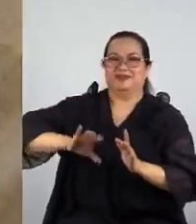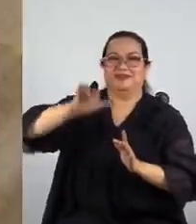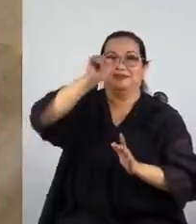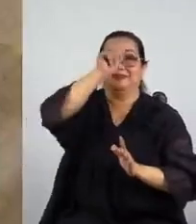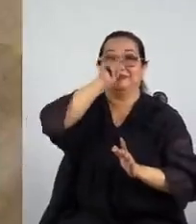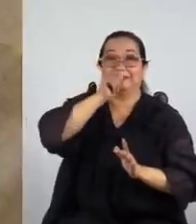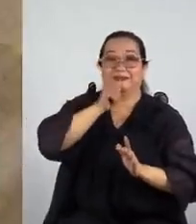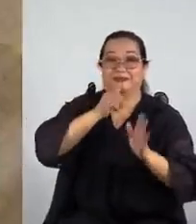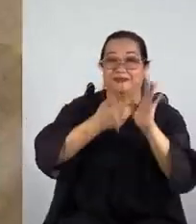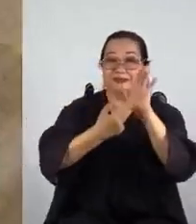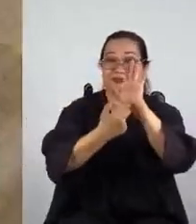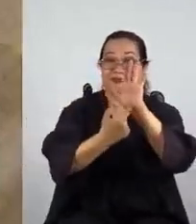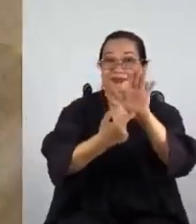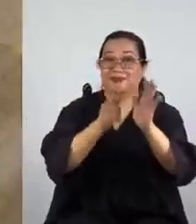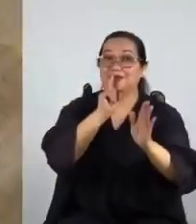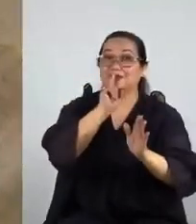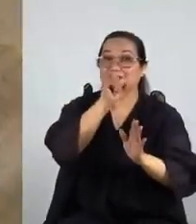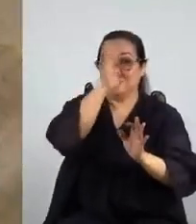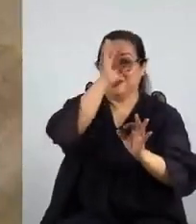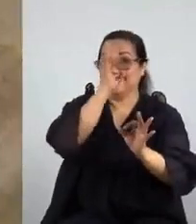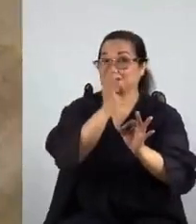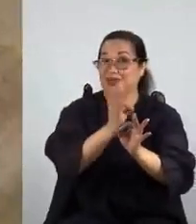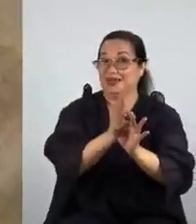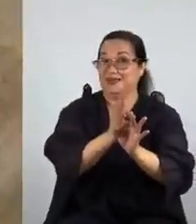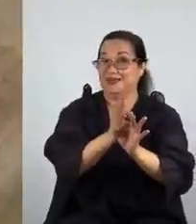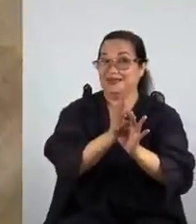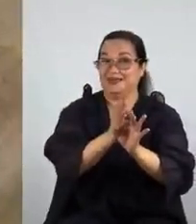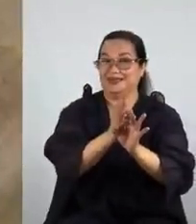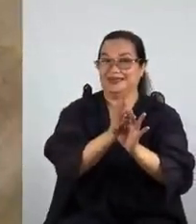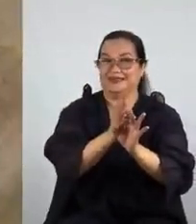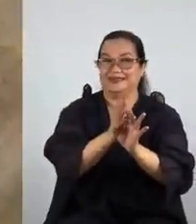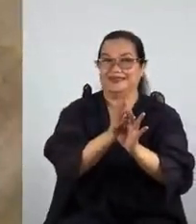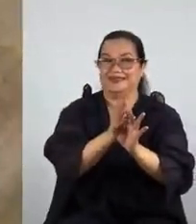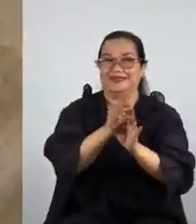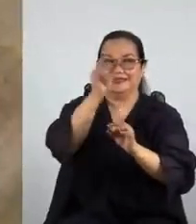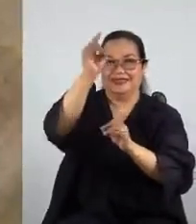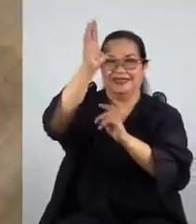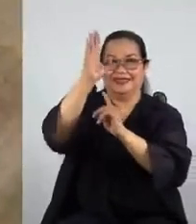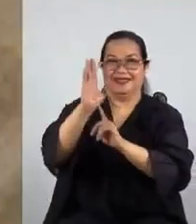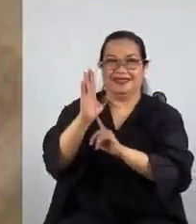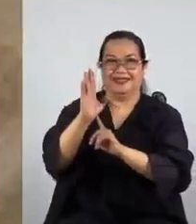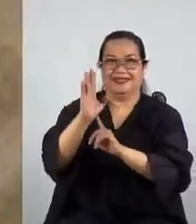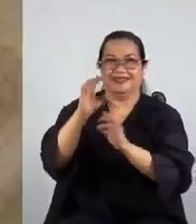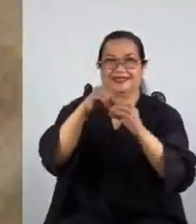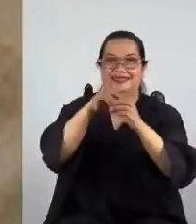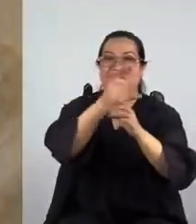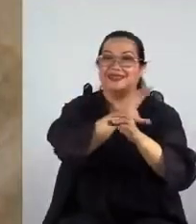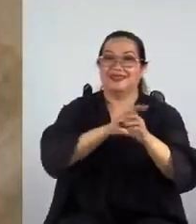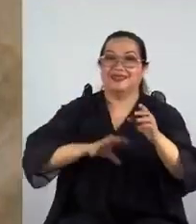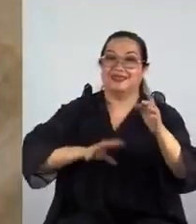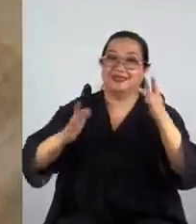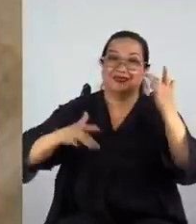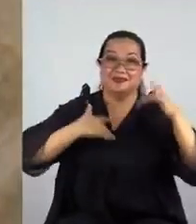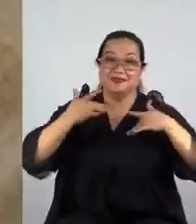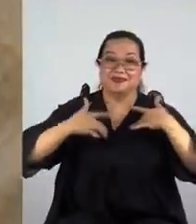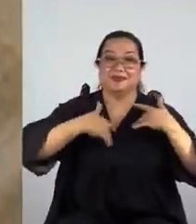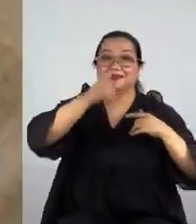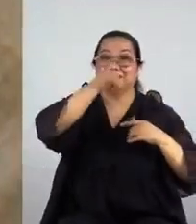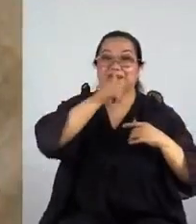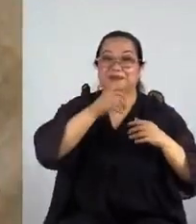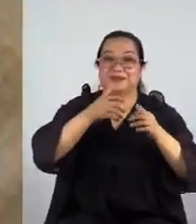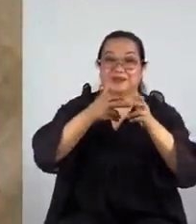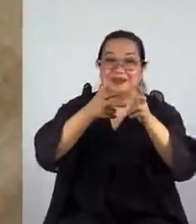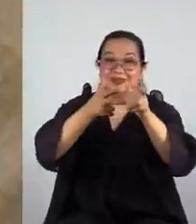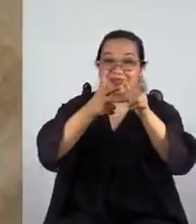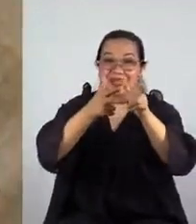Endurance is a mark of genuine faith. In Him, in Christ, we joyfully persevere. We will run